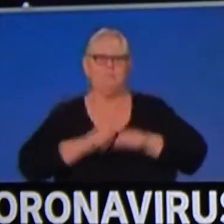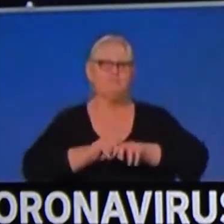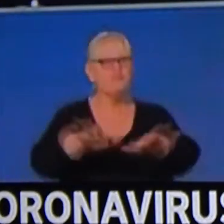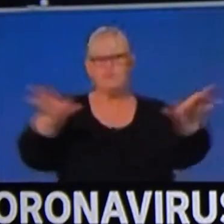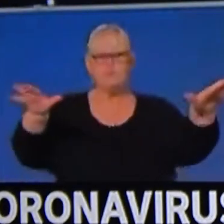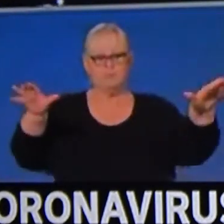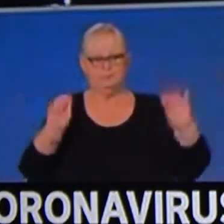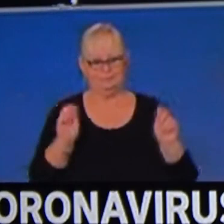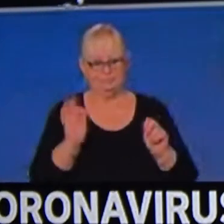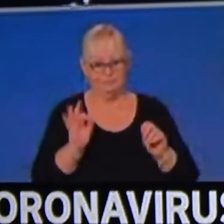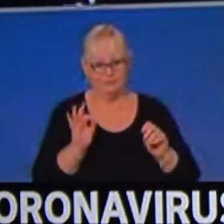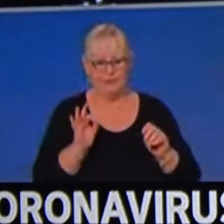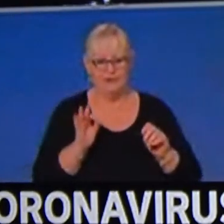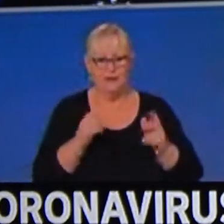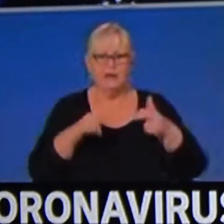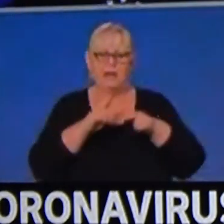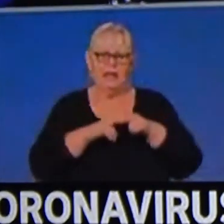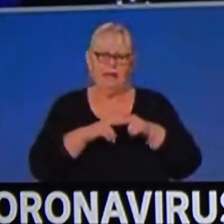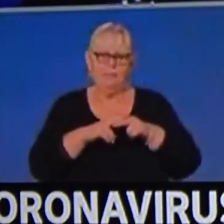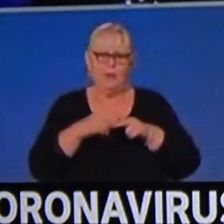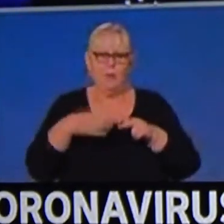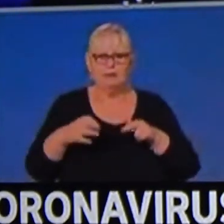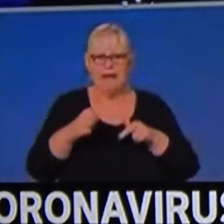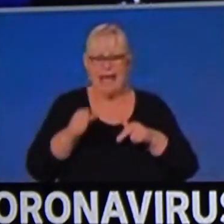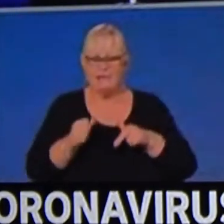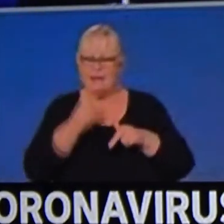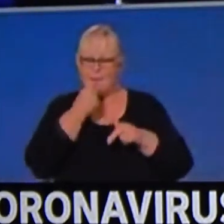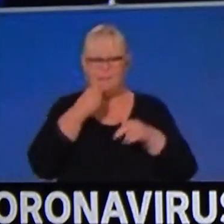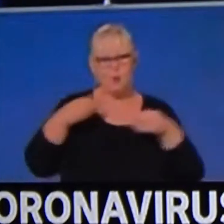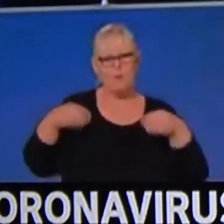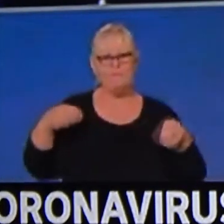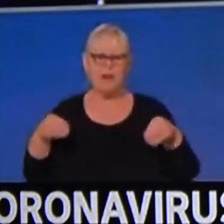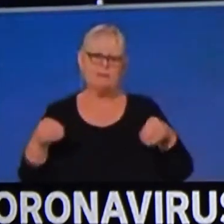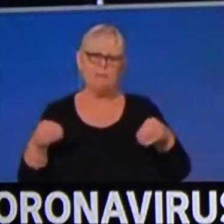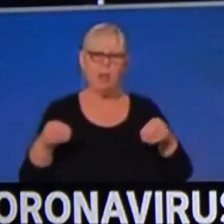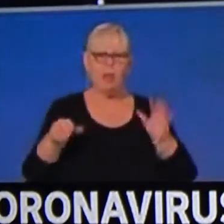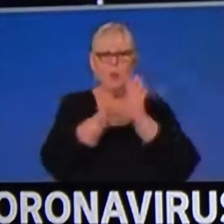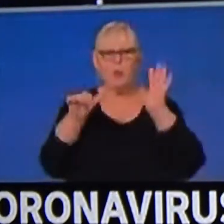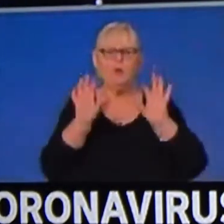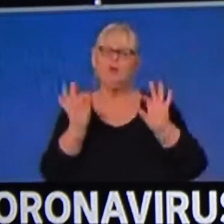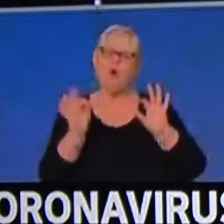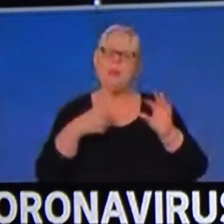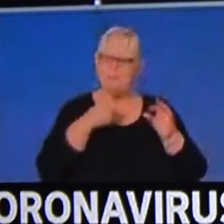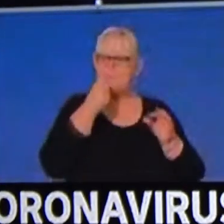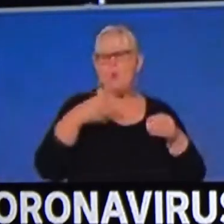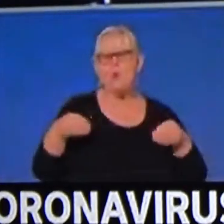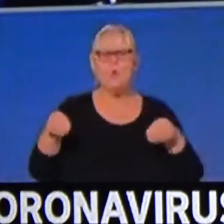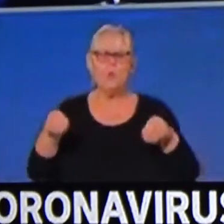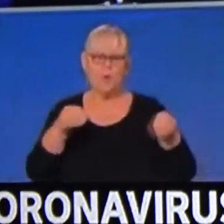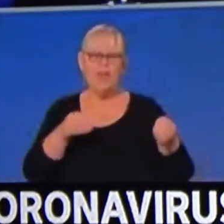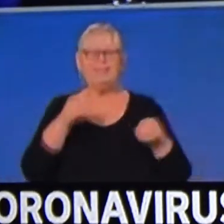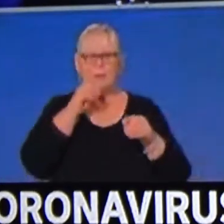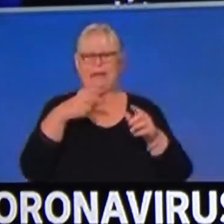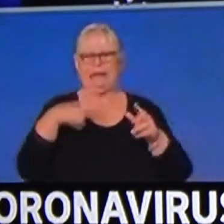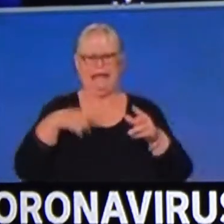the community. If you're going to move to an environment where there are fewer restrictions, then you need these three things in place. And National Cabinet